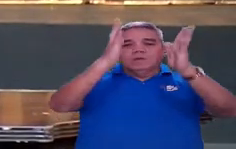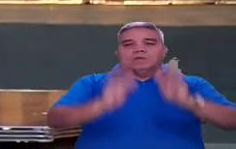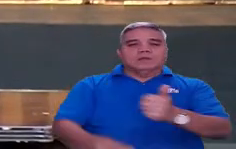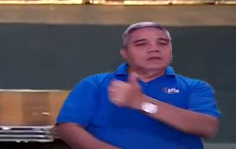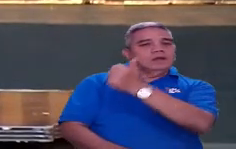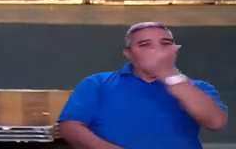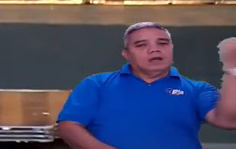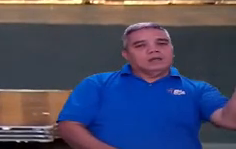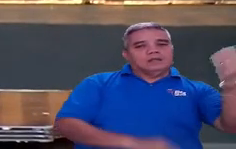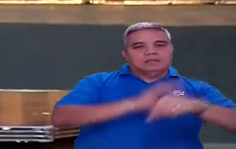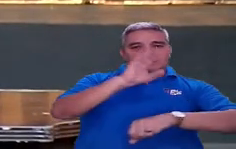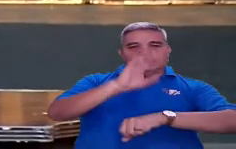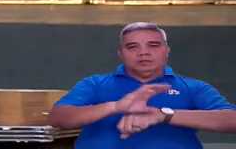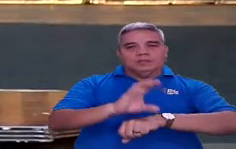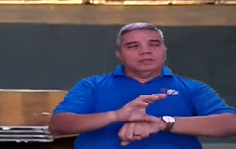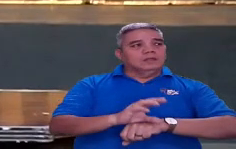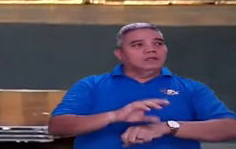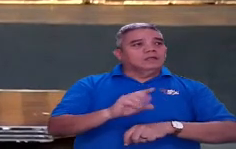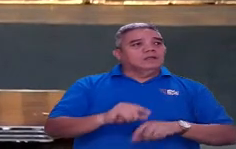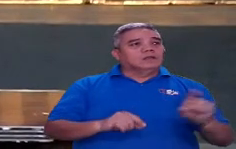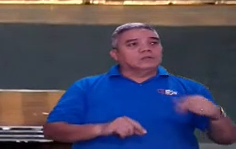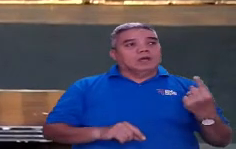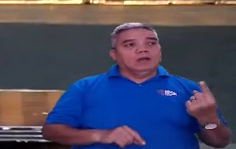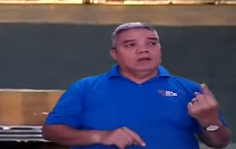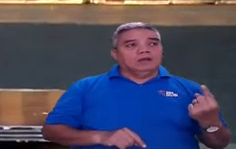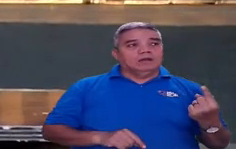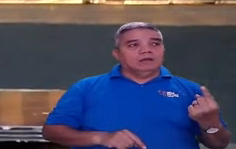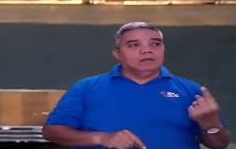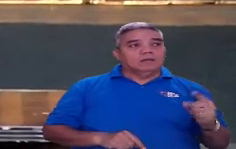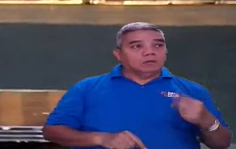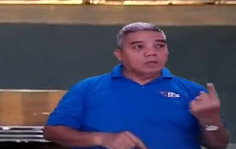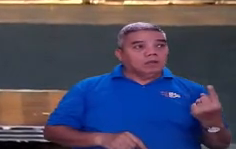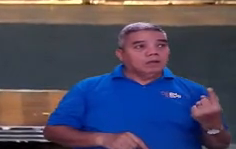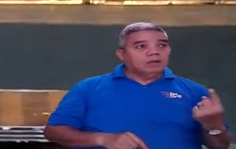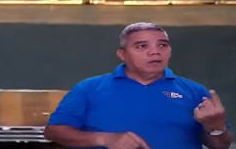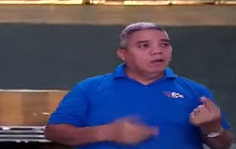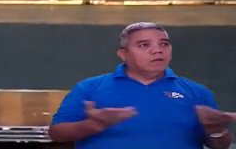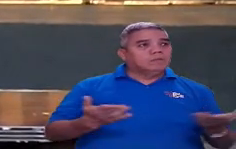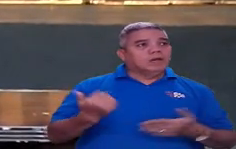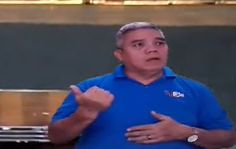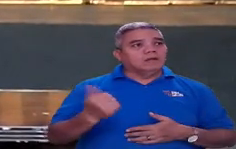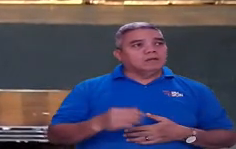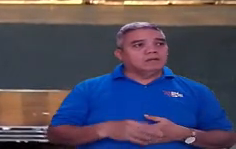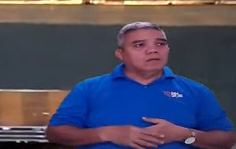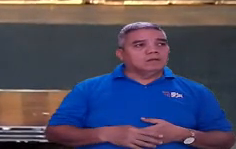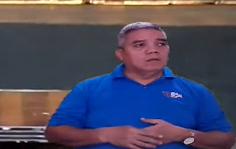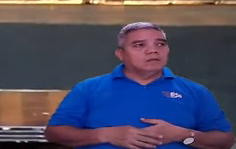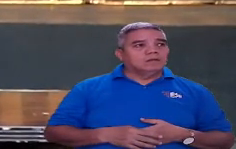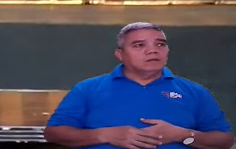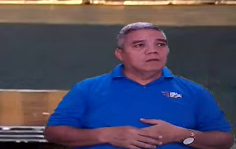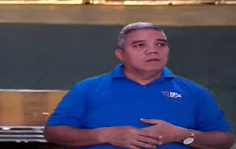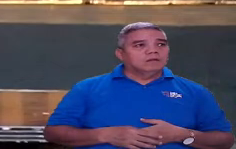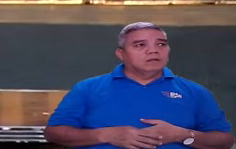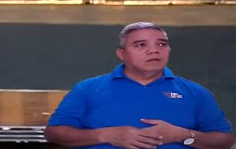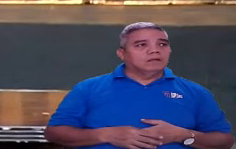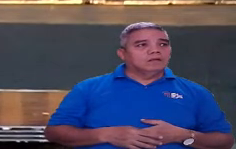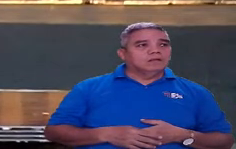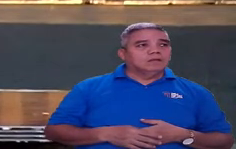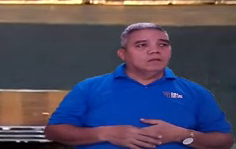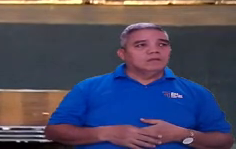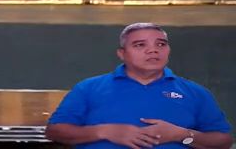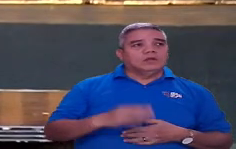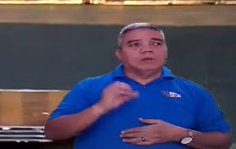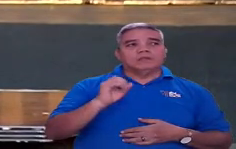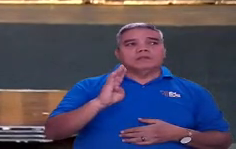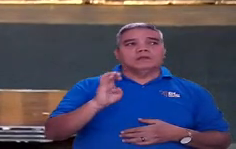other parts as well, 223. So we praise the Lord for this number. I know many could not come. I